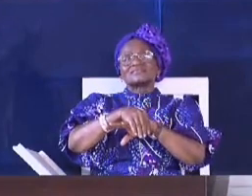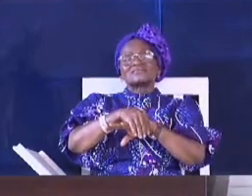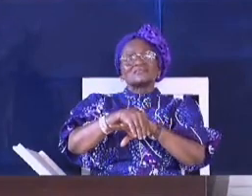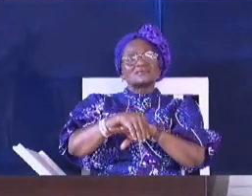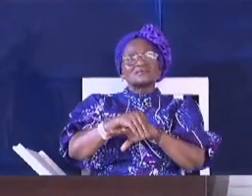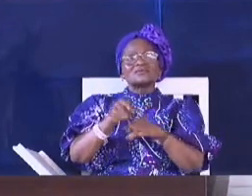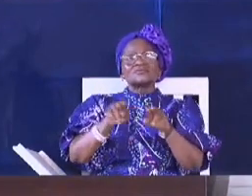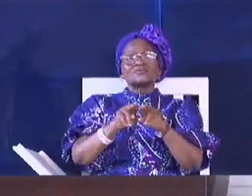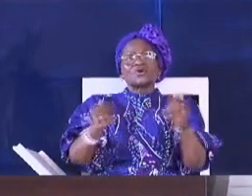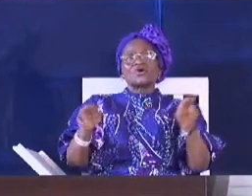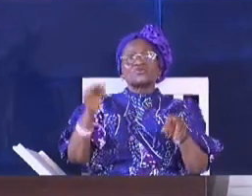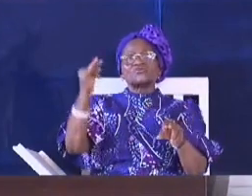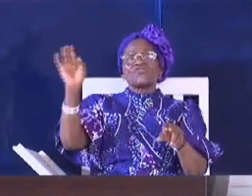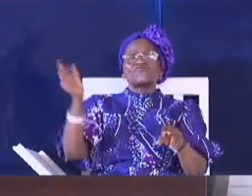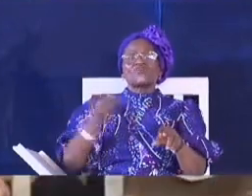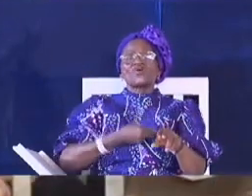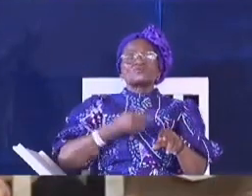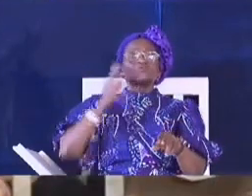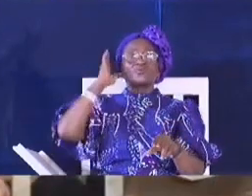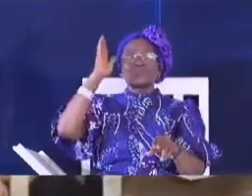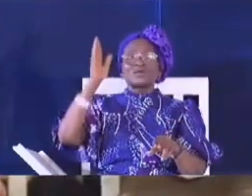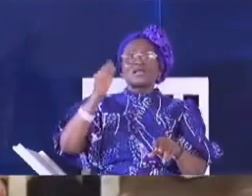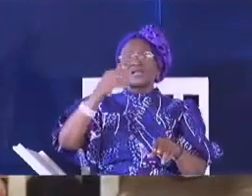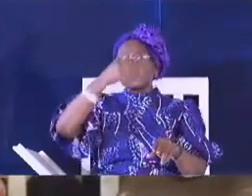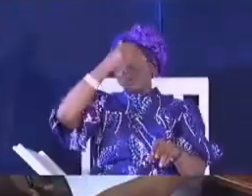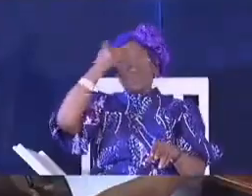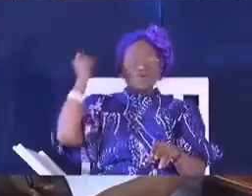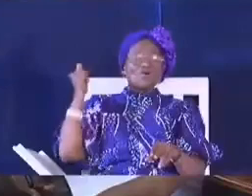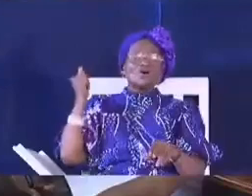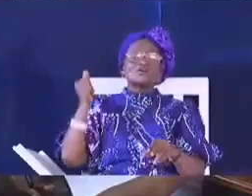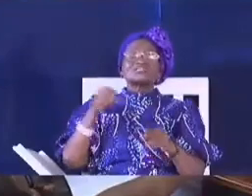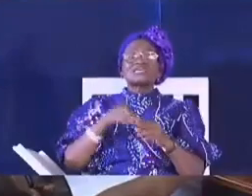none of us will forget in a hurry.